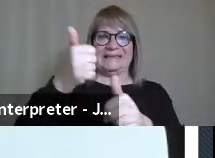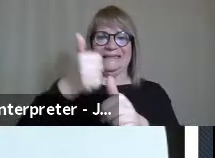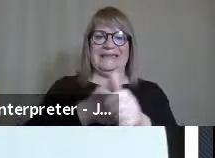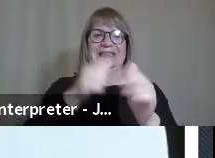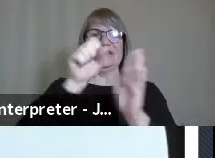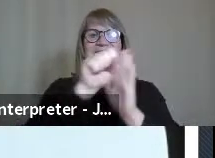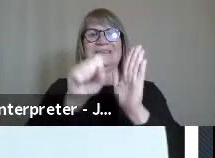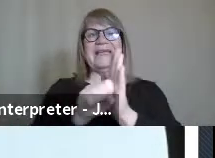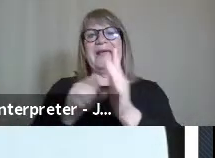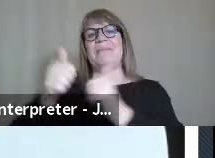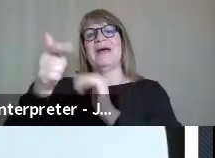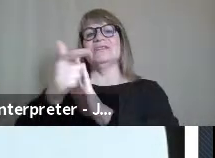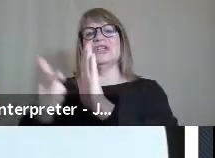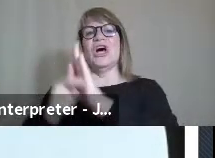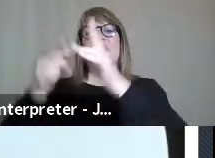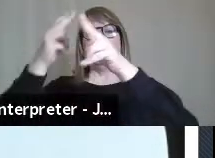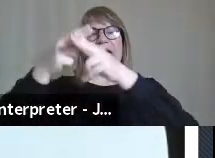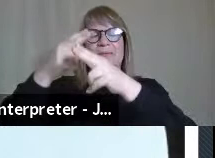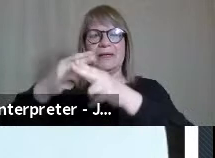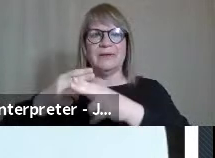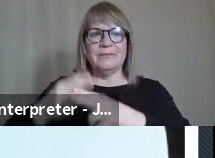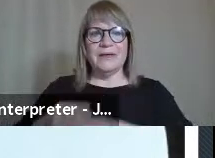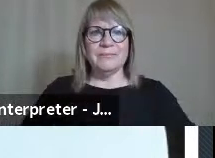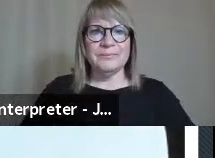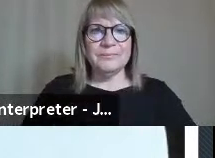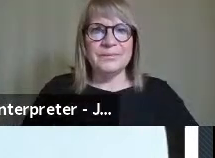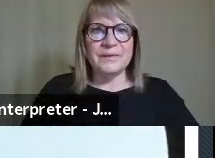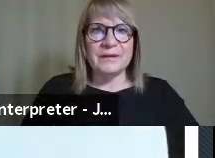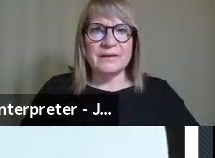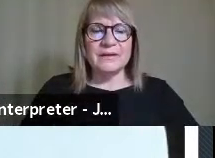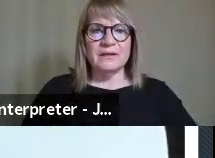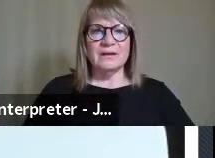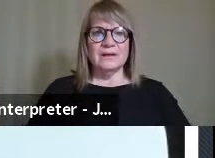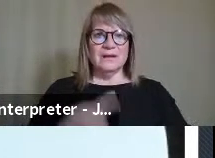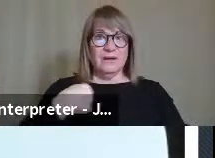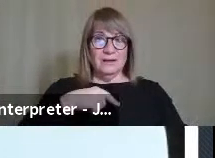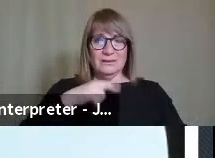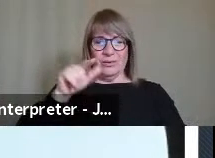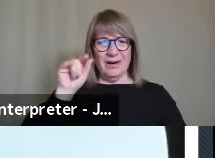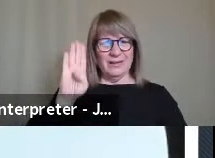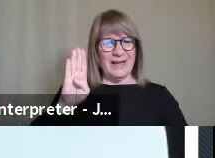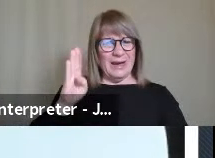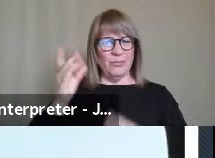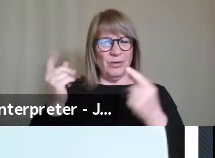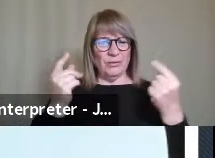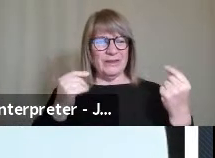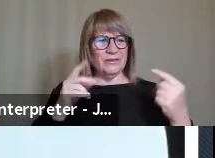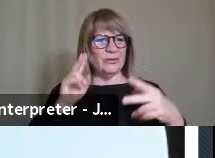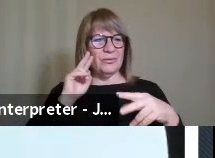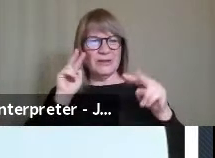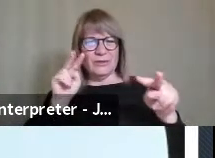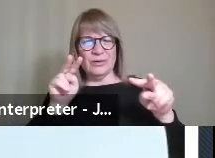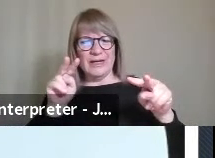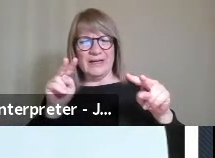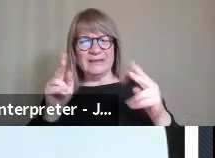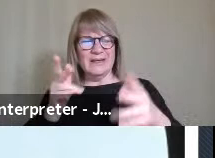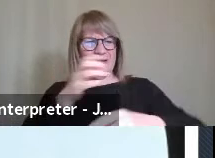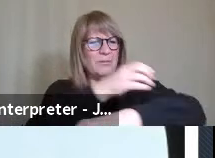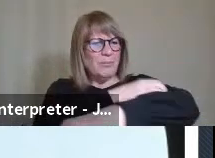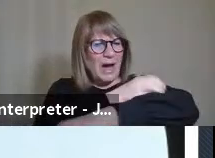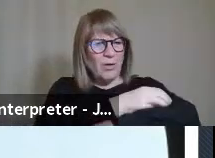so our lens um often leads us to examine questions of power and positionality how